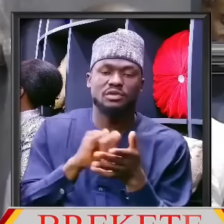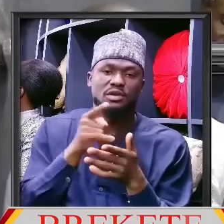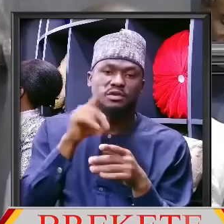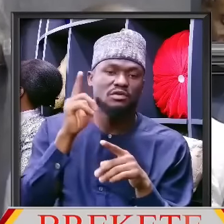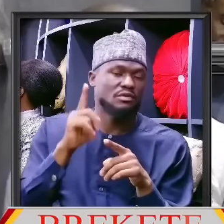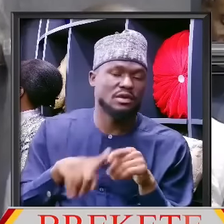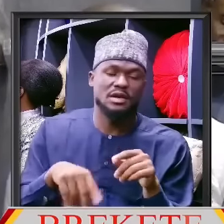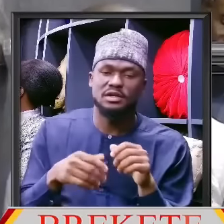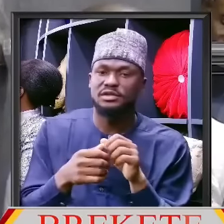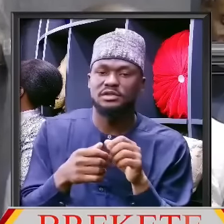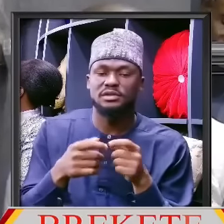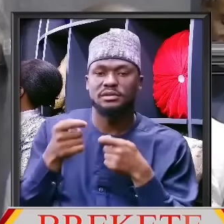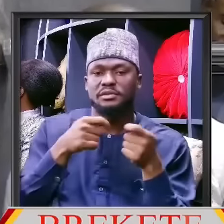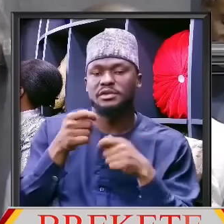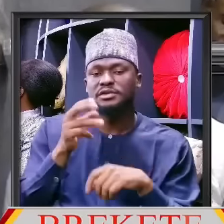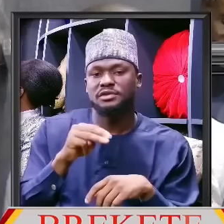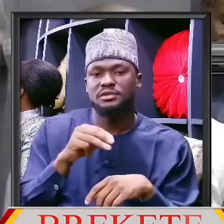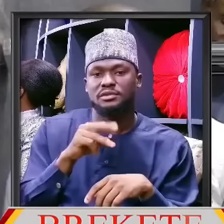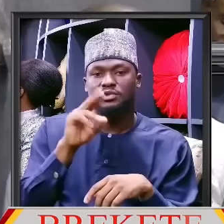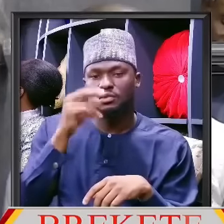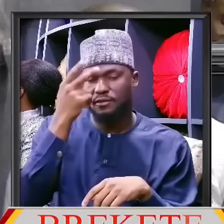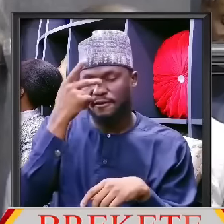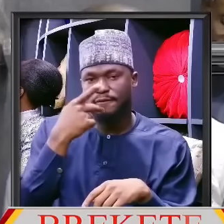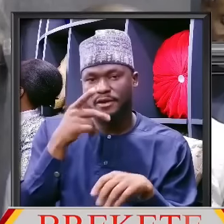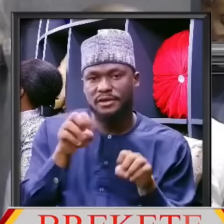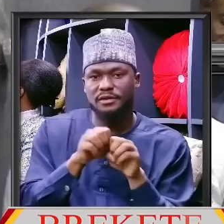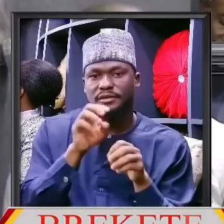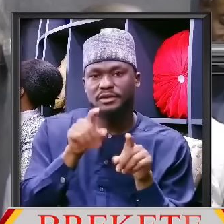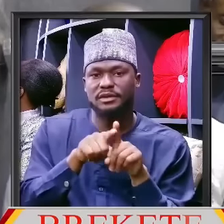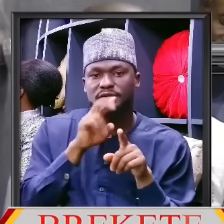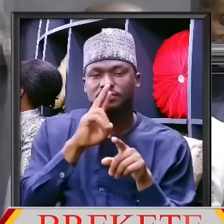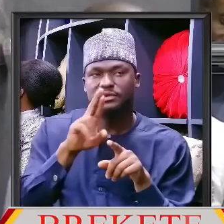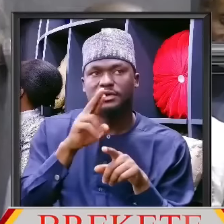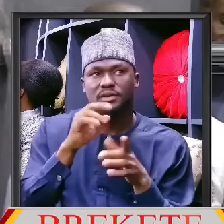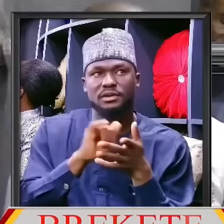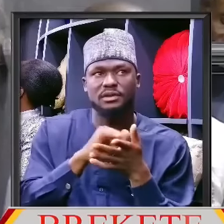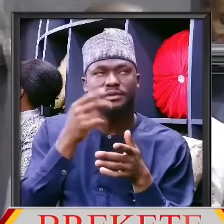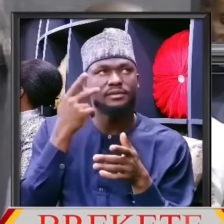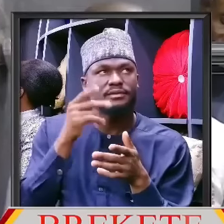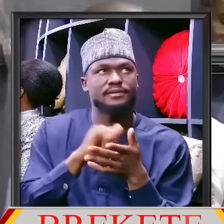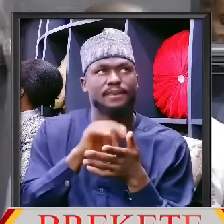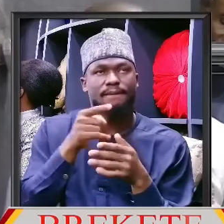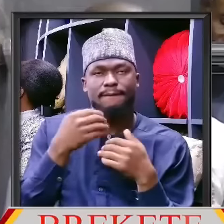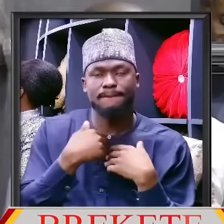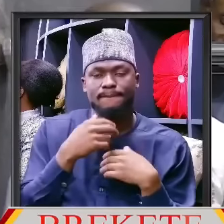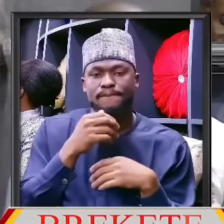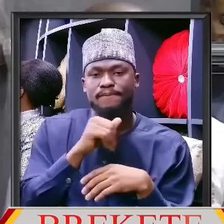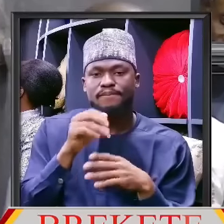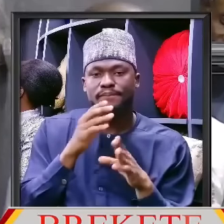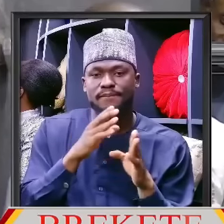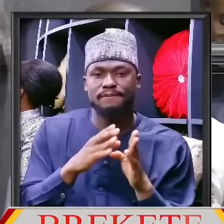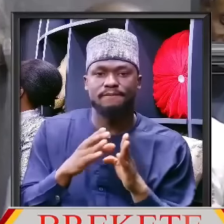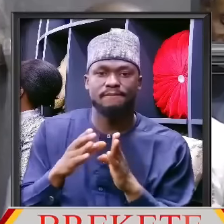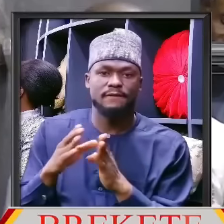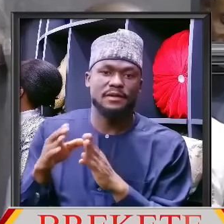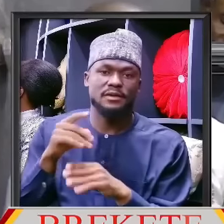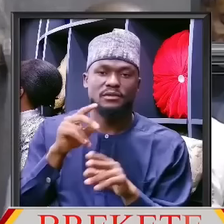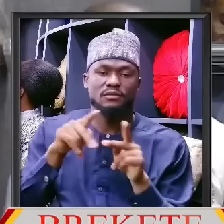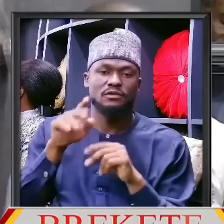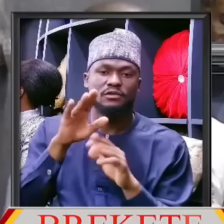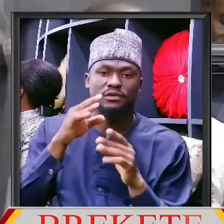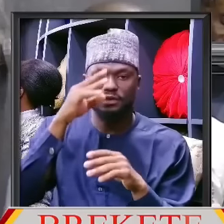go feel recover in life. No parent, even as you dey, where you go see, say, you have a proper plan, you put your